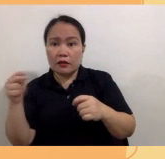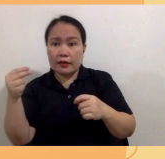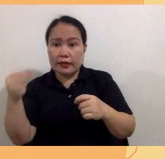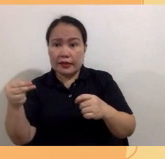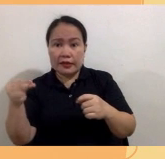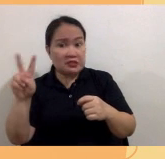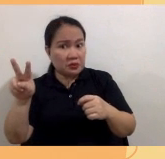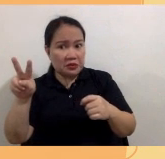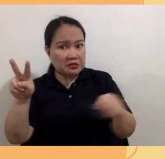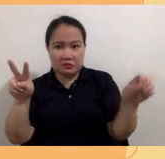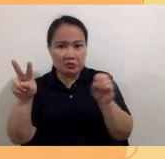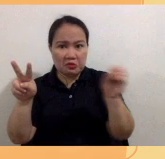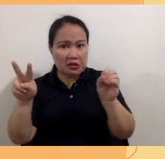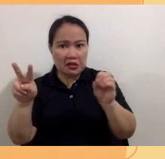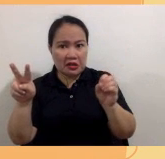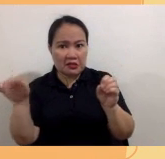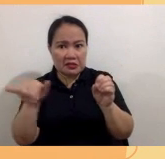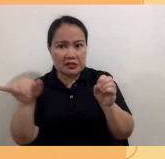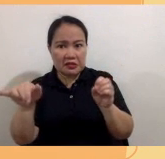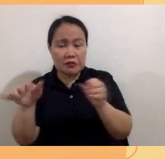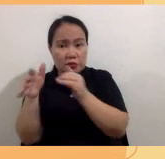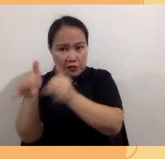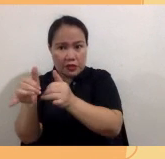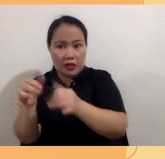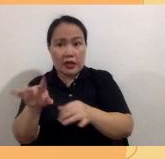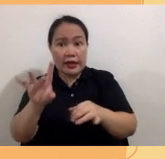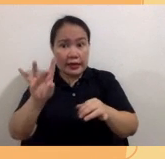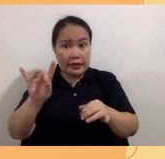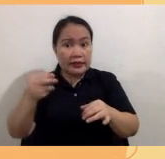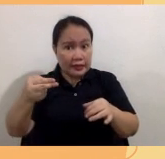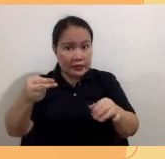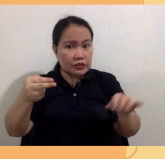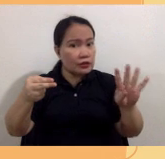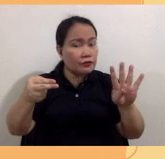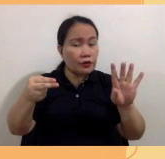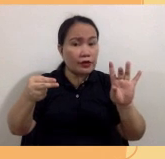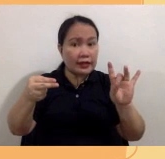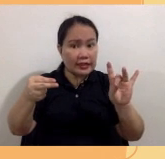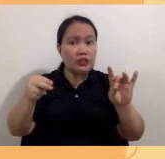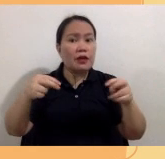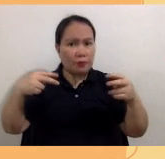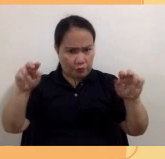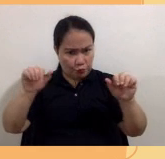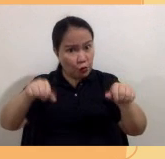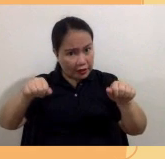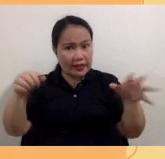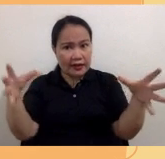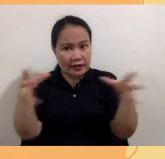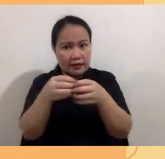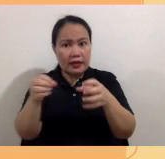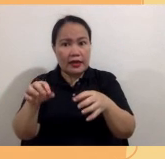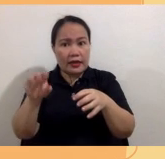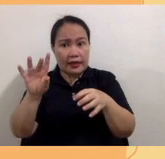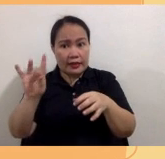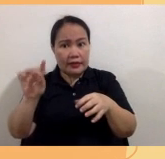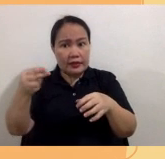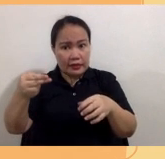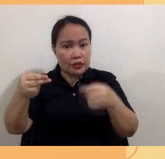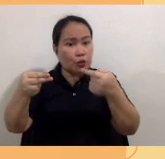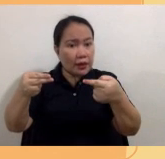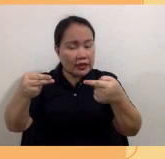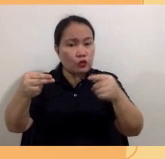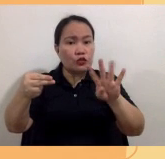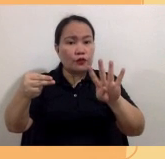So, si h squared, wala siyang kapareho. Ito, si 8h natin at si 4h, pwede. So, we will have